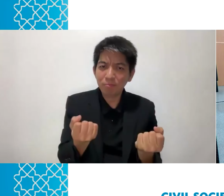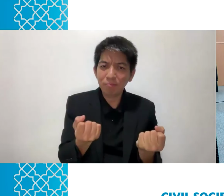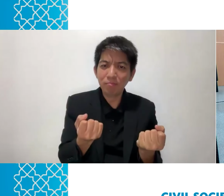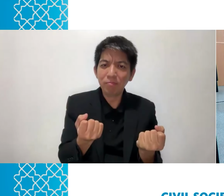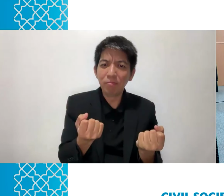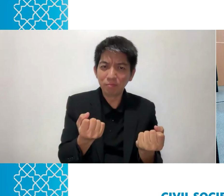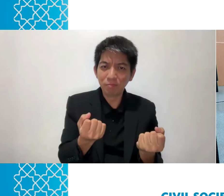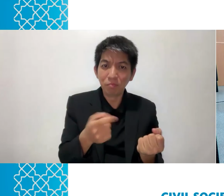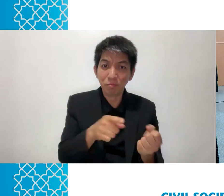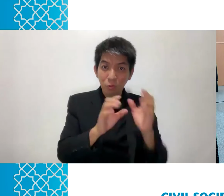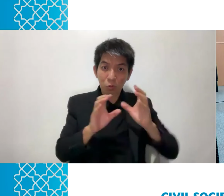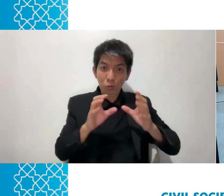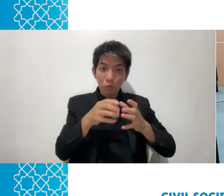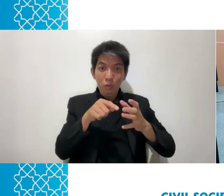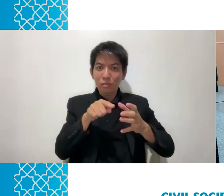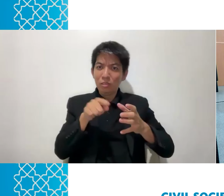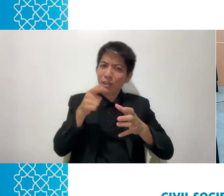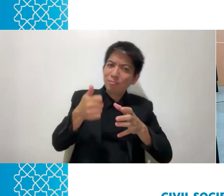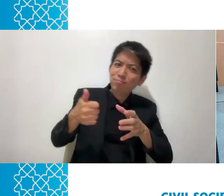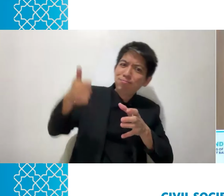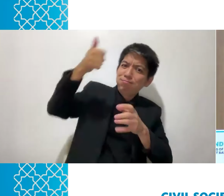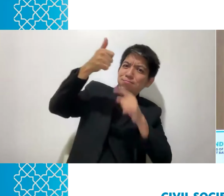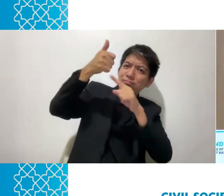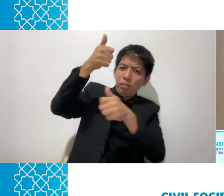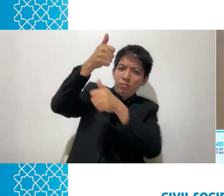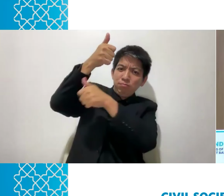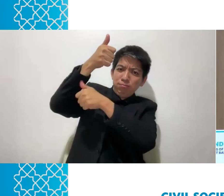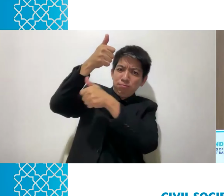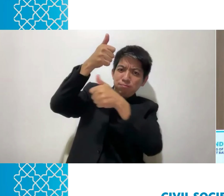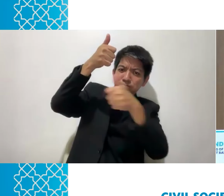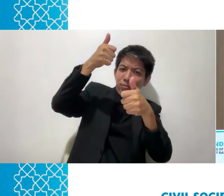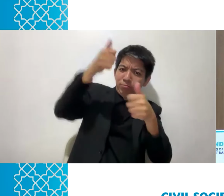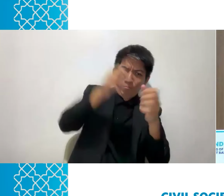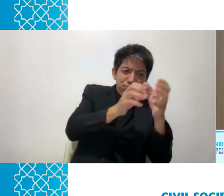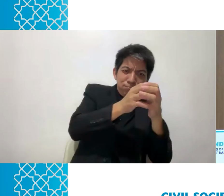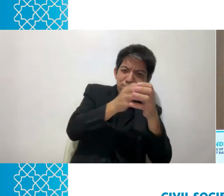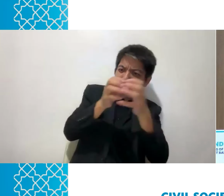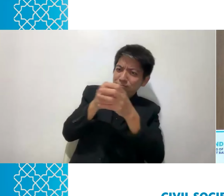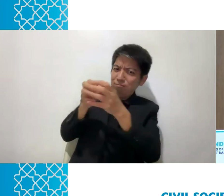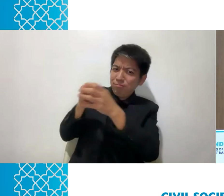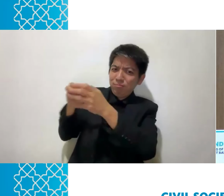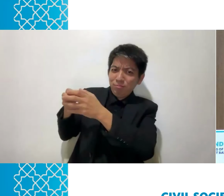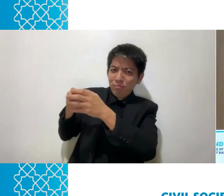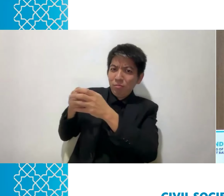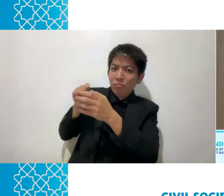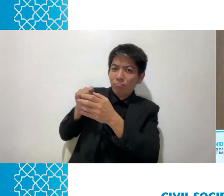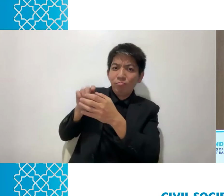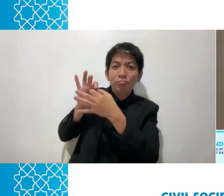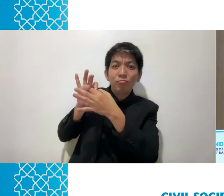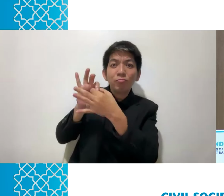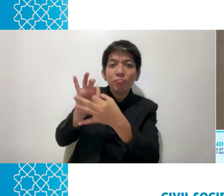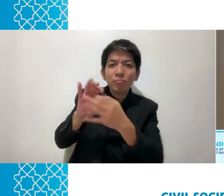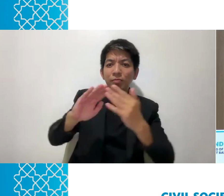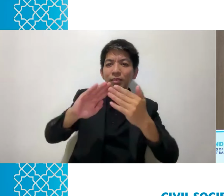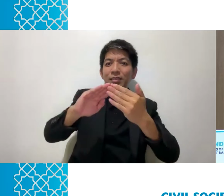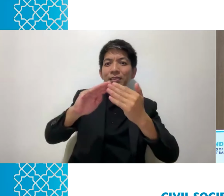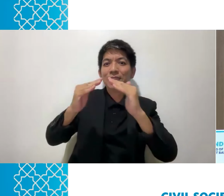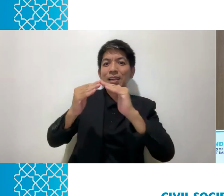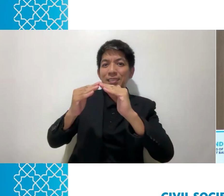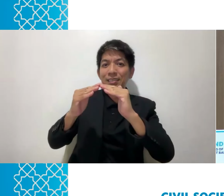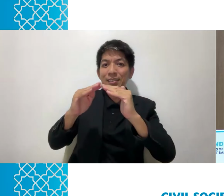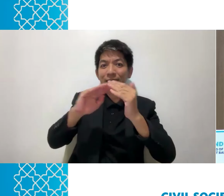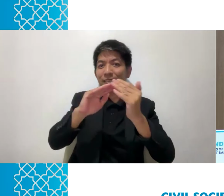umbrella organization for a lot of different youth movements that care about urban development and sustainable development. We also represent one